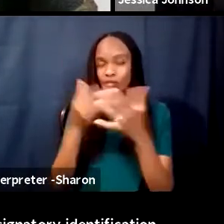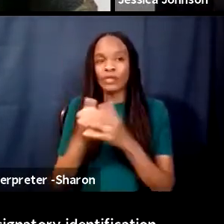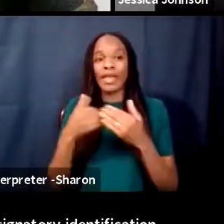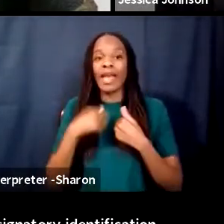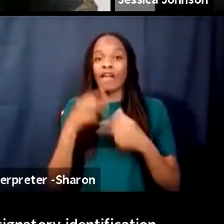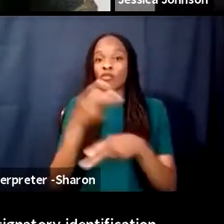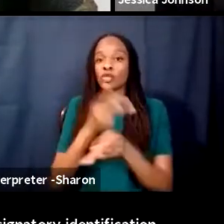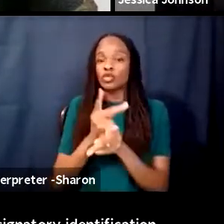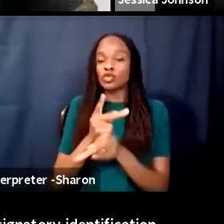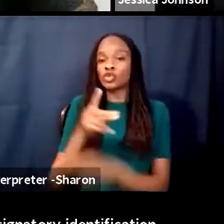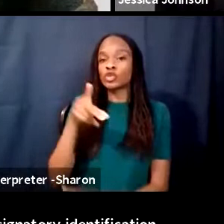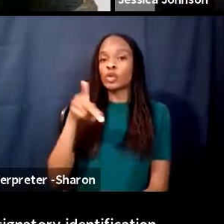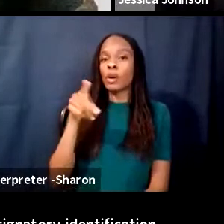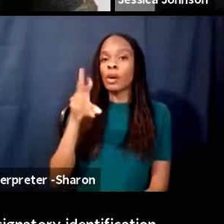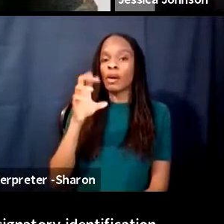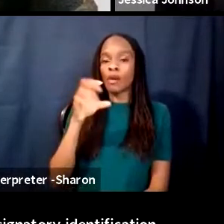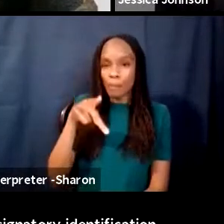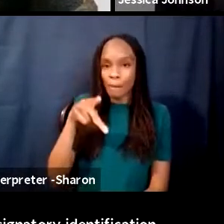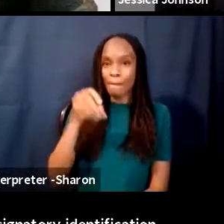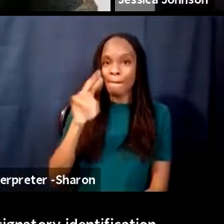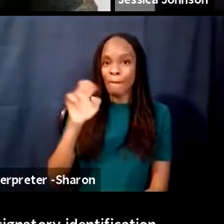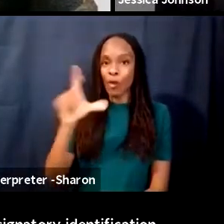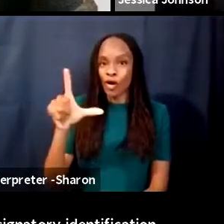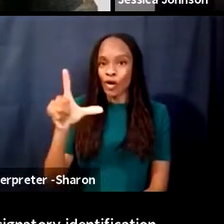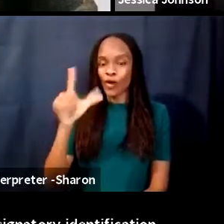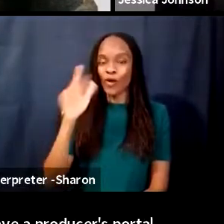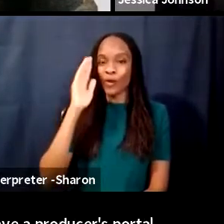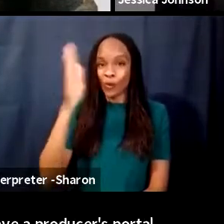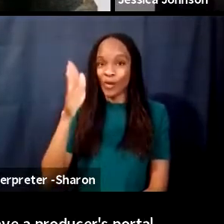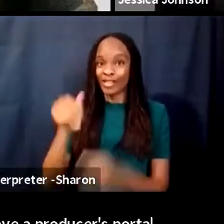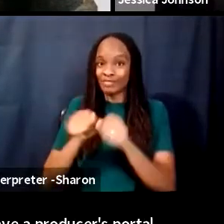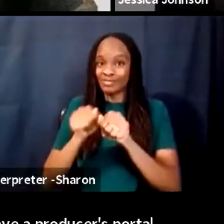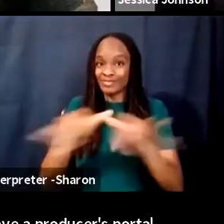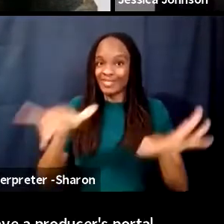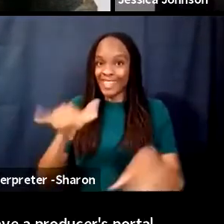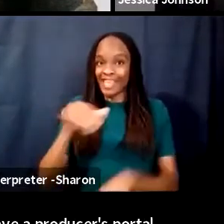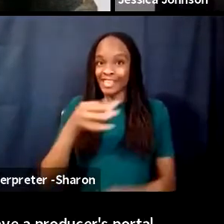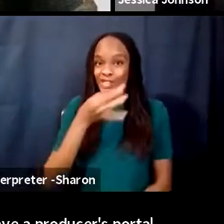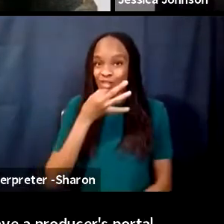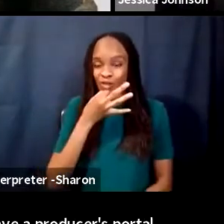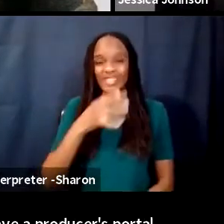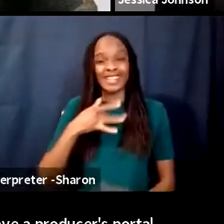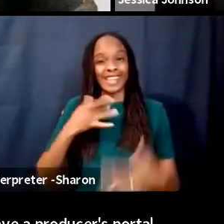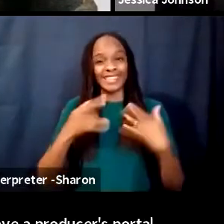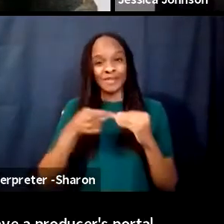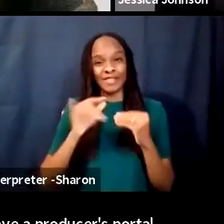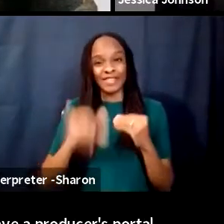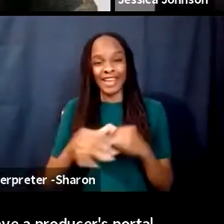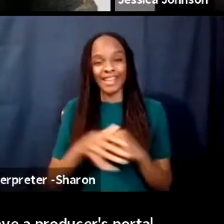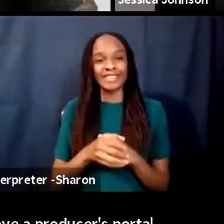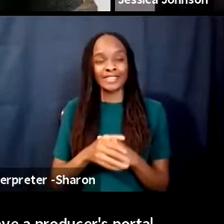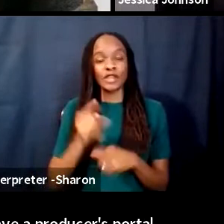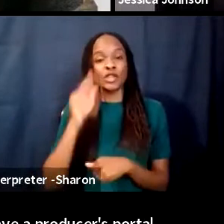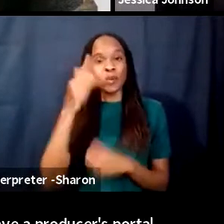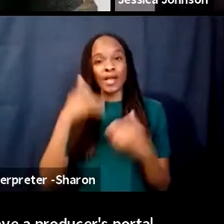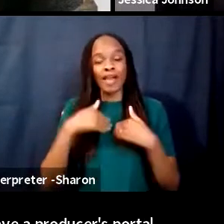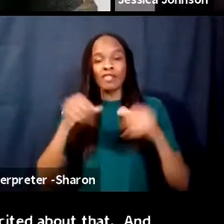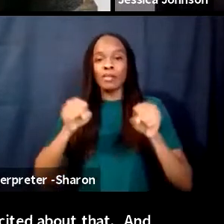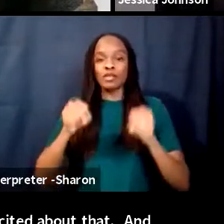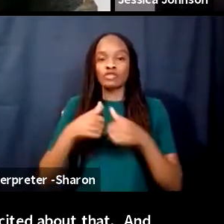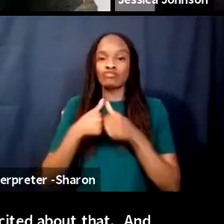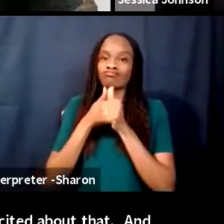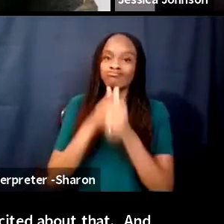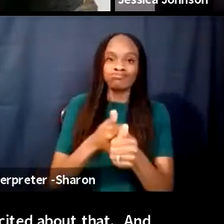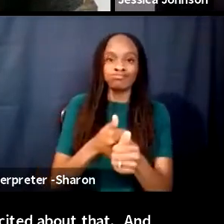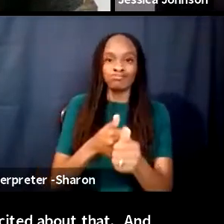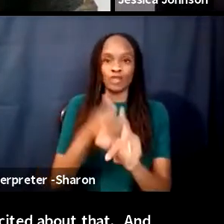producers portal that will be launching soon. We're really excited about that. And you will have the ability to track